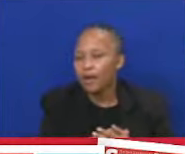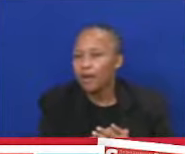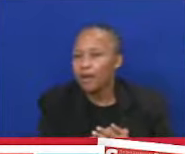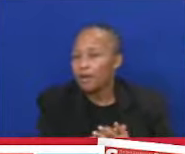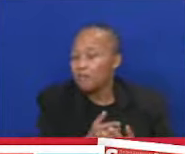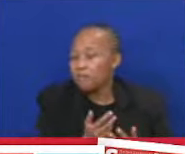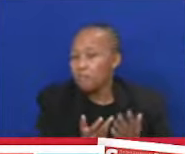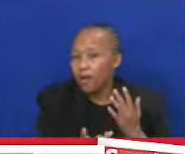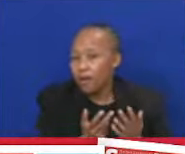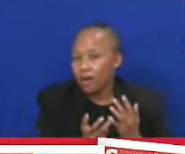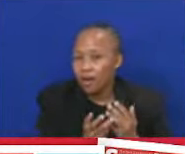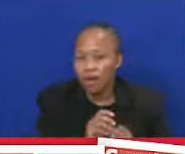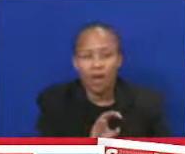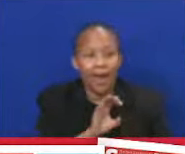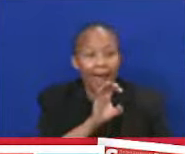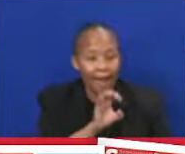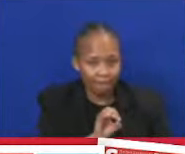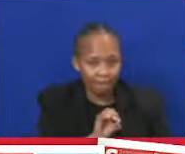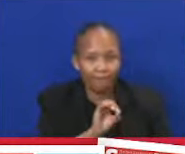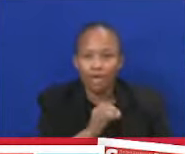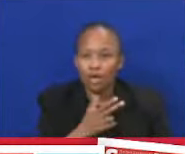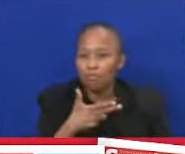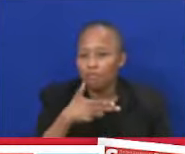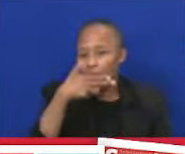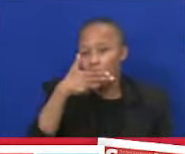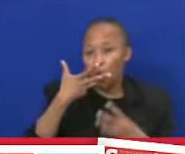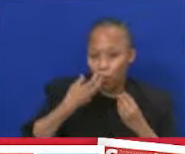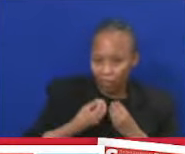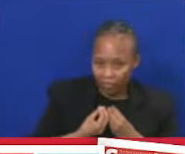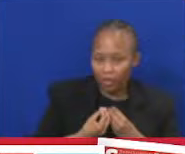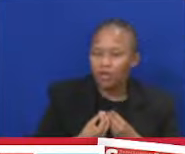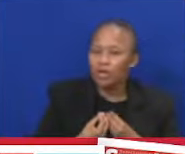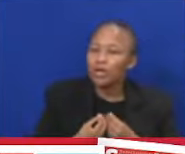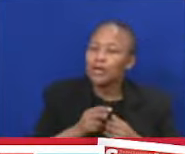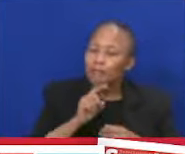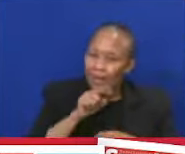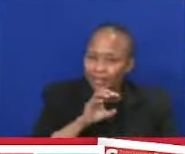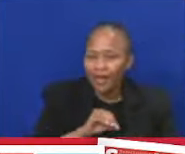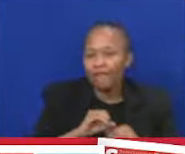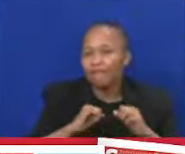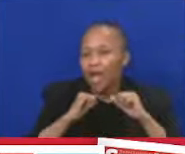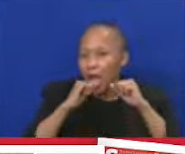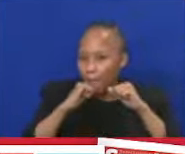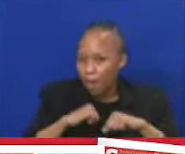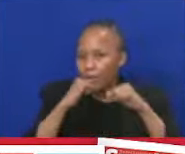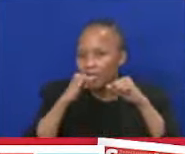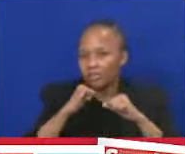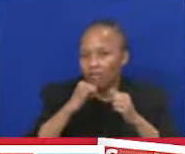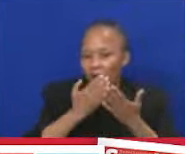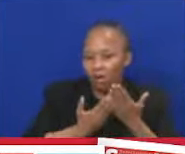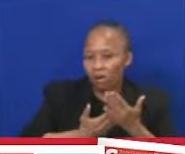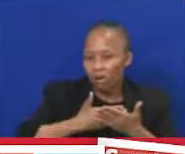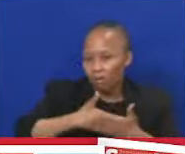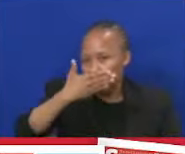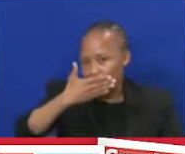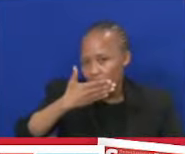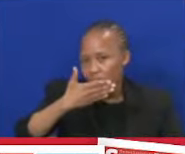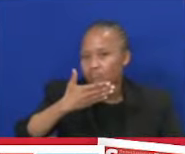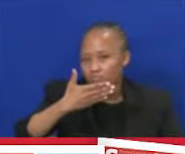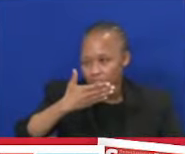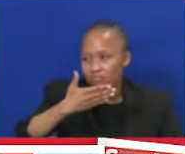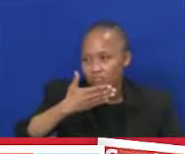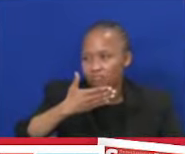permit to use or to be in possession of that specific